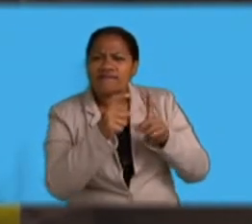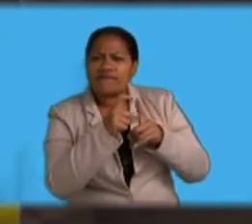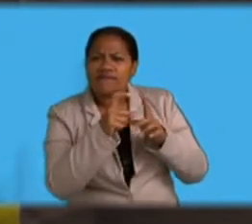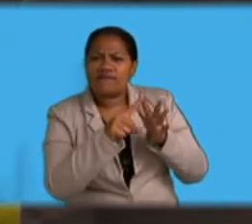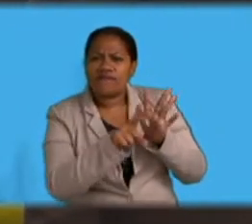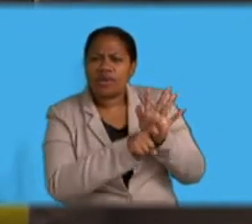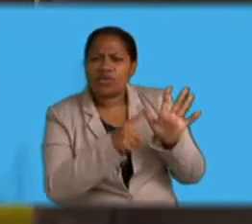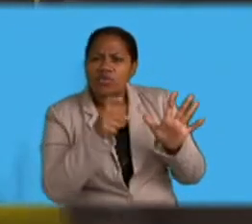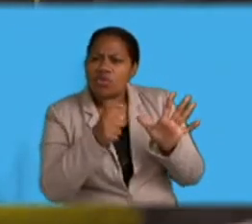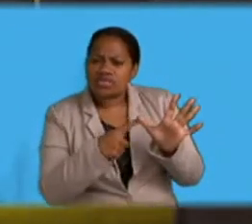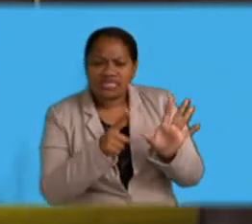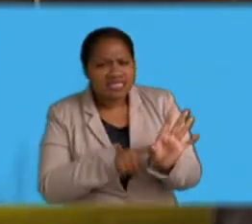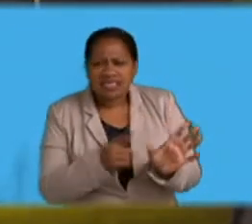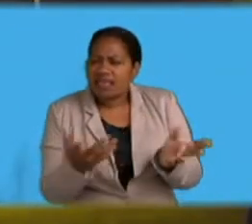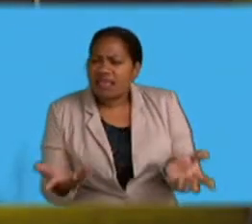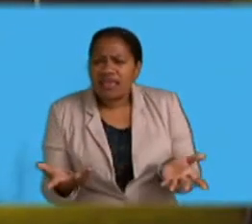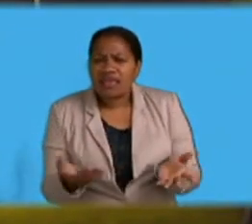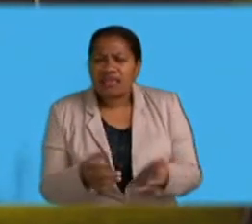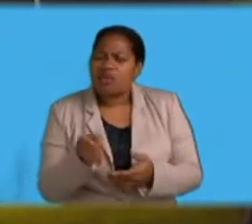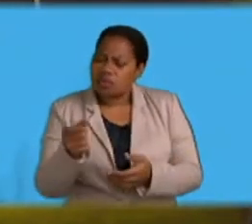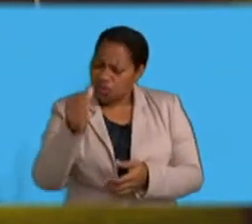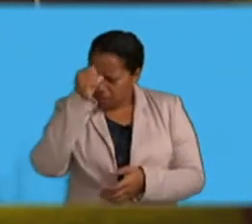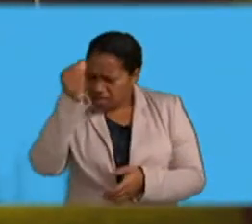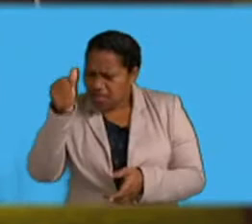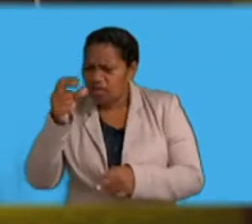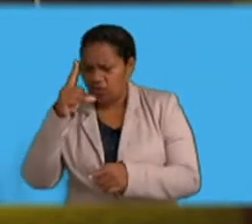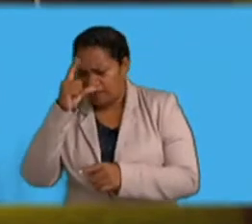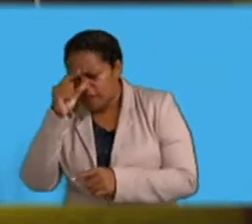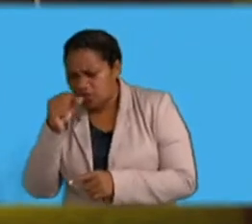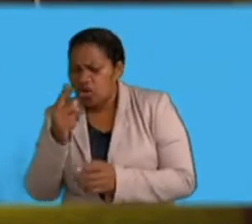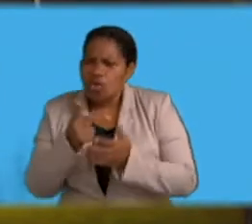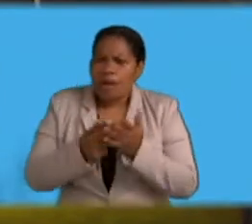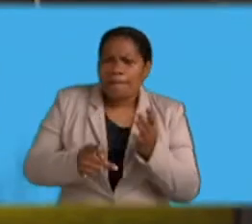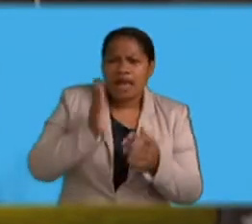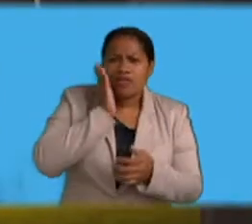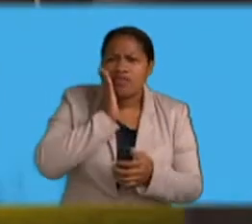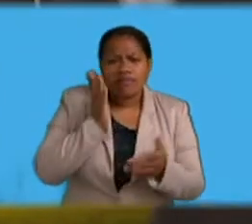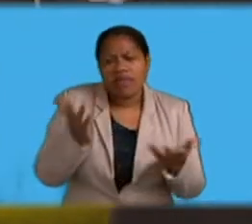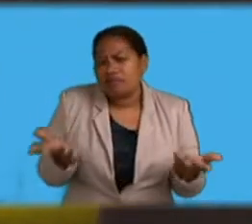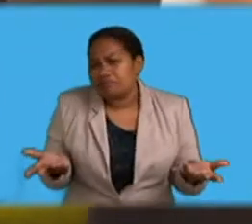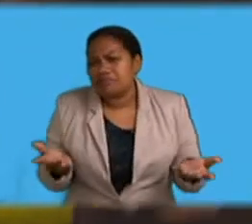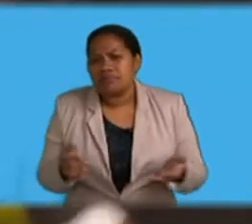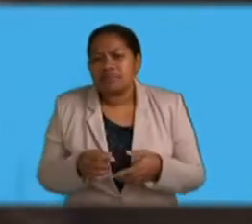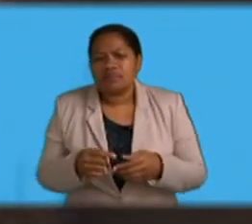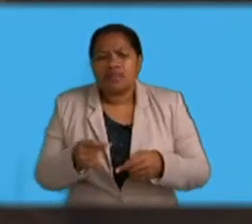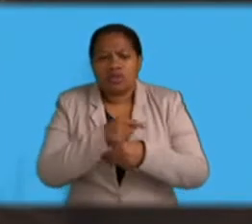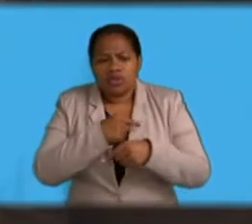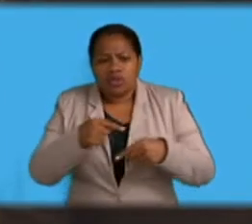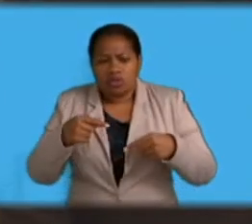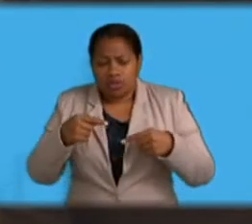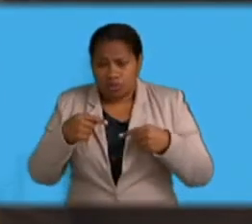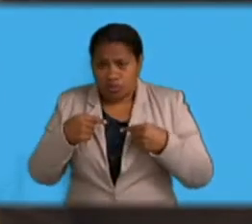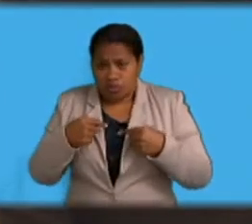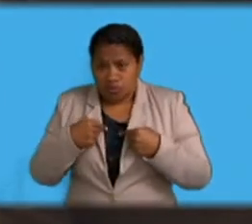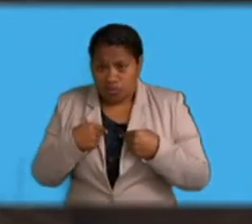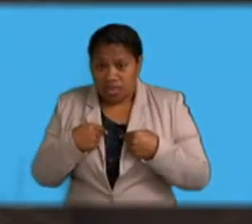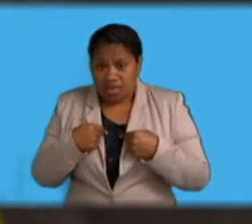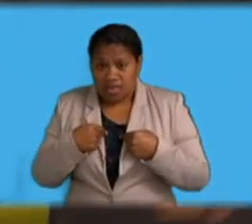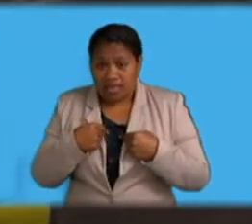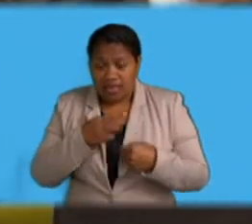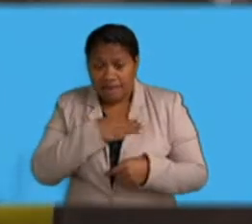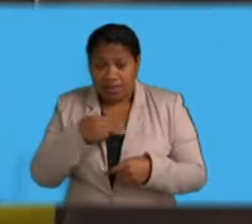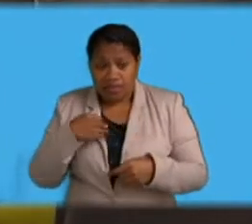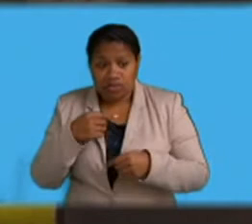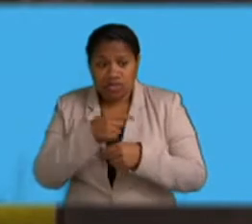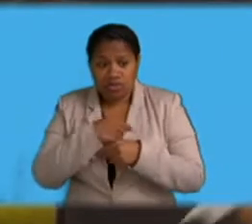Of course, whether you are all Indian, Fijian, part European, we in fact had ministries, they